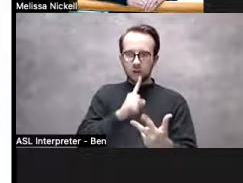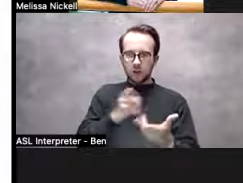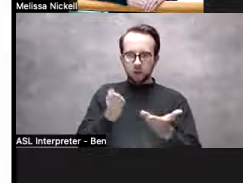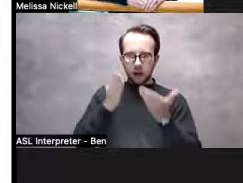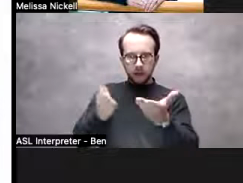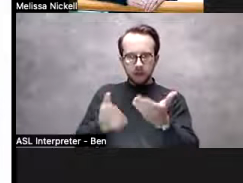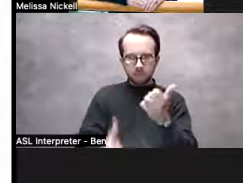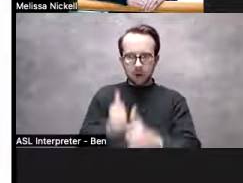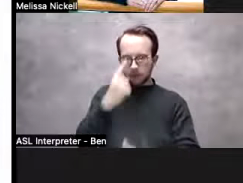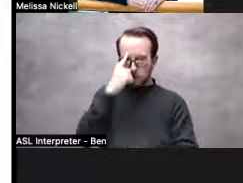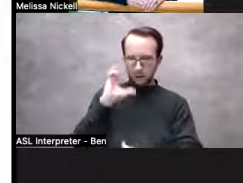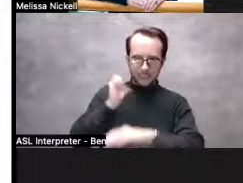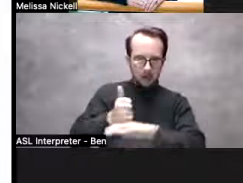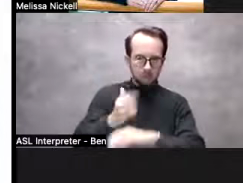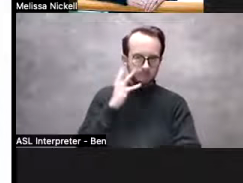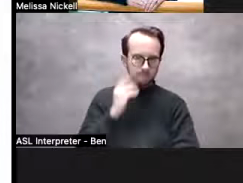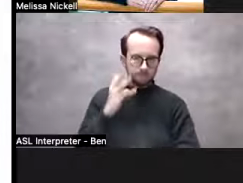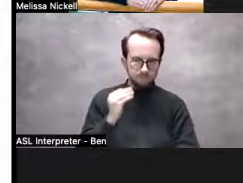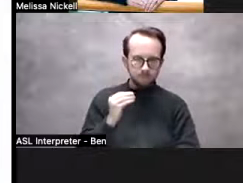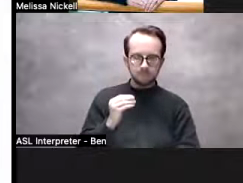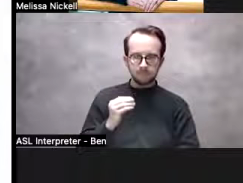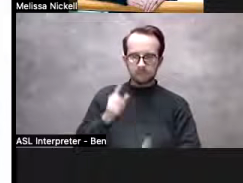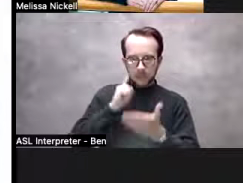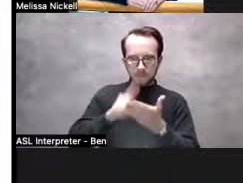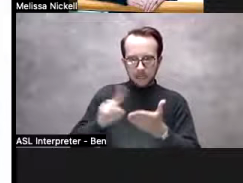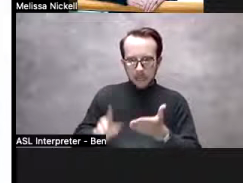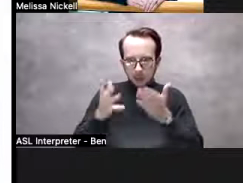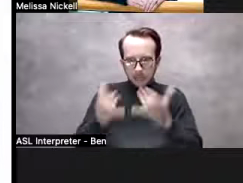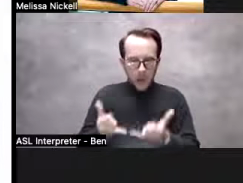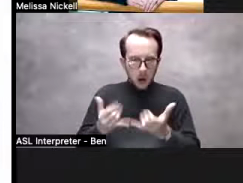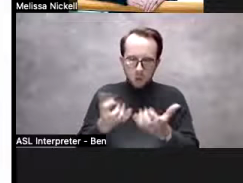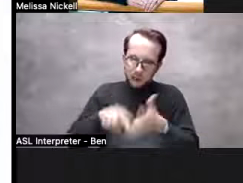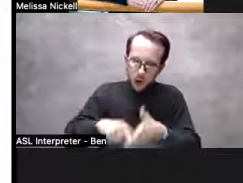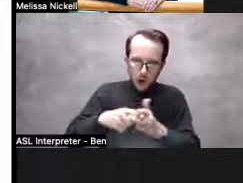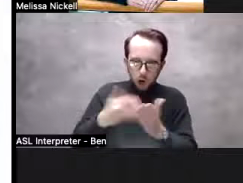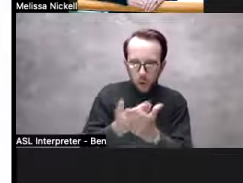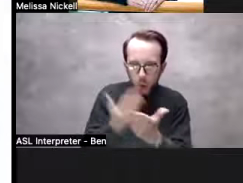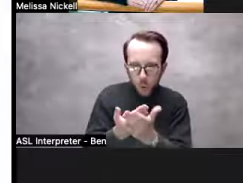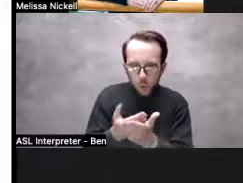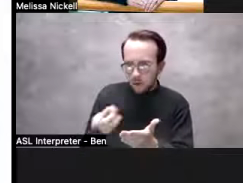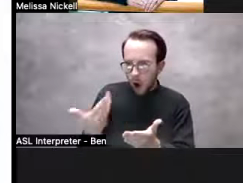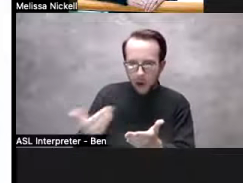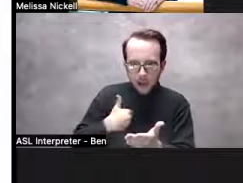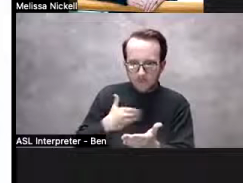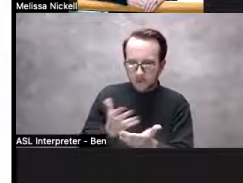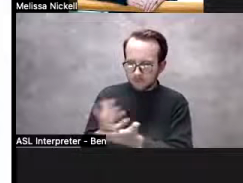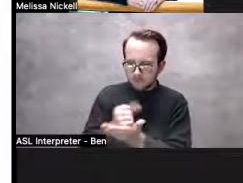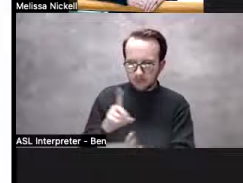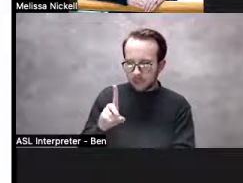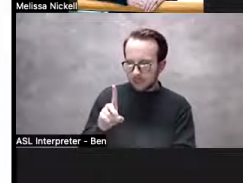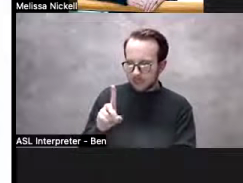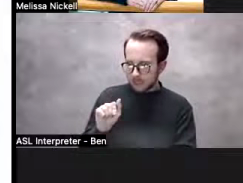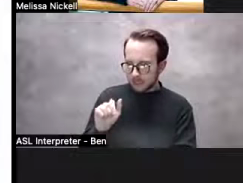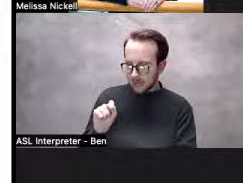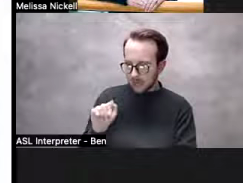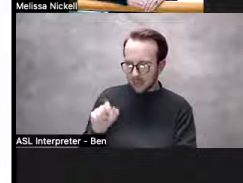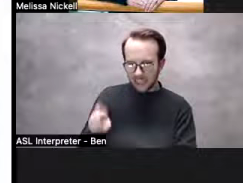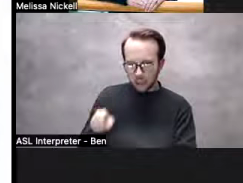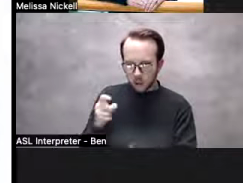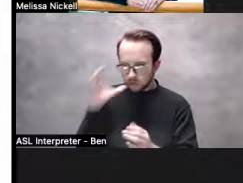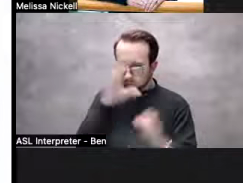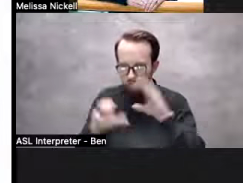established investigators that are looking to, maybe they want to start something new, or they got some data that they want to explore a little bit more. So this is